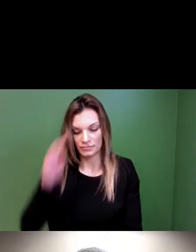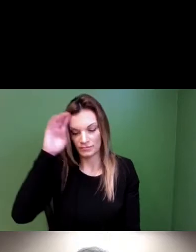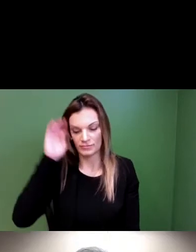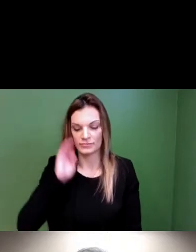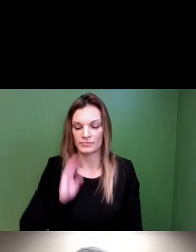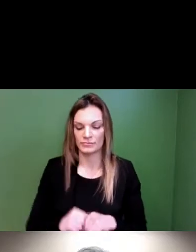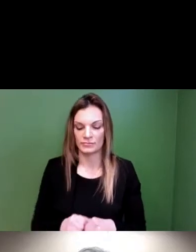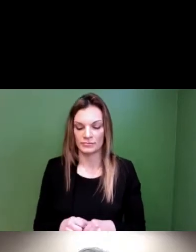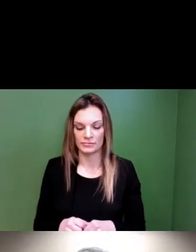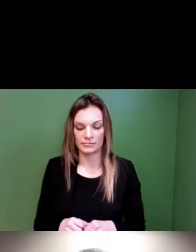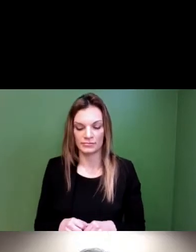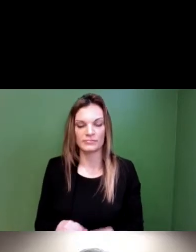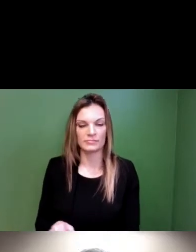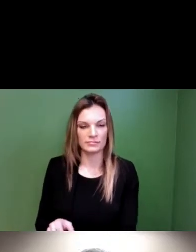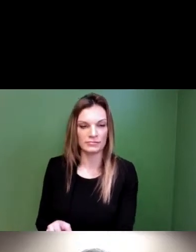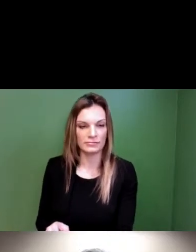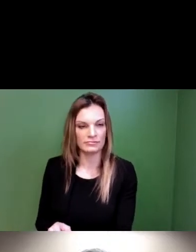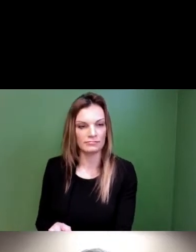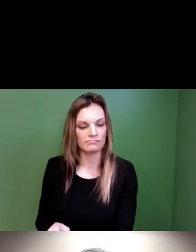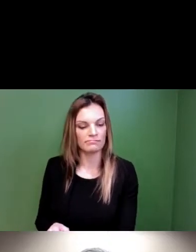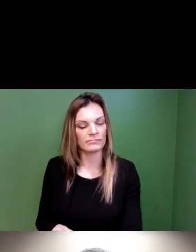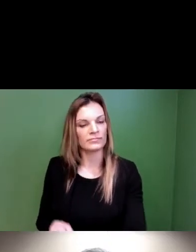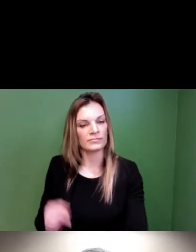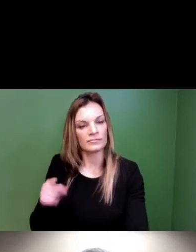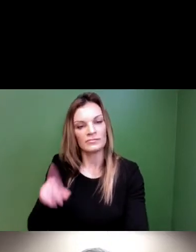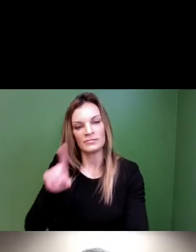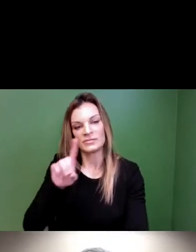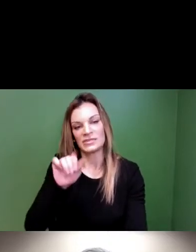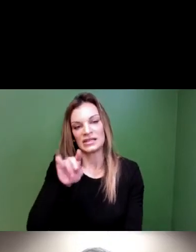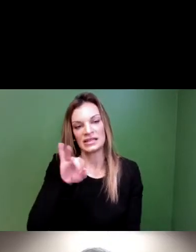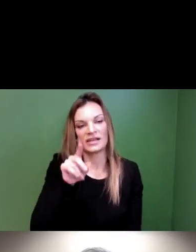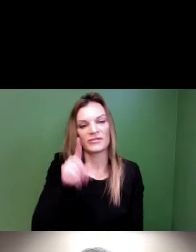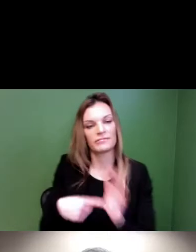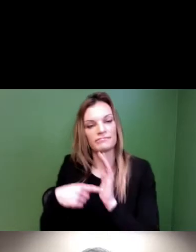This video is going to show you what David presented as